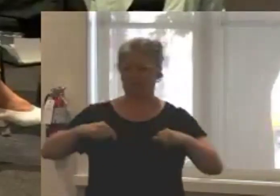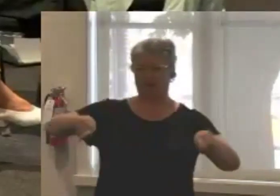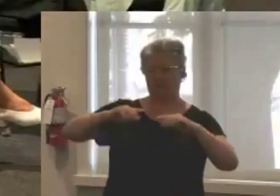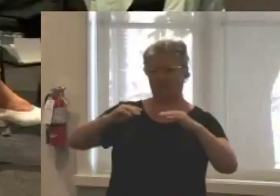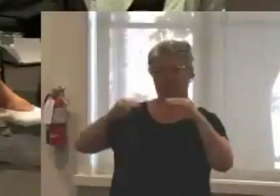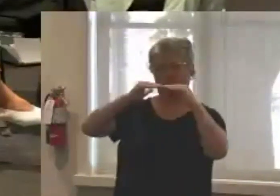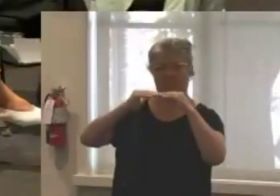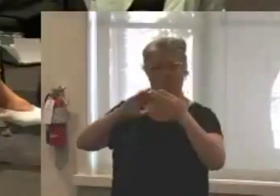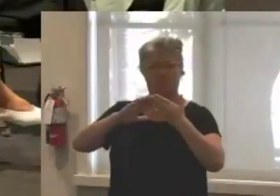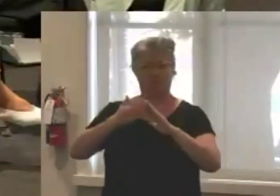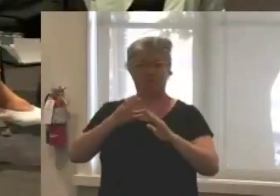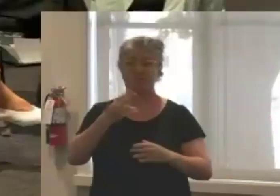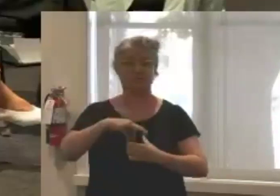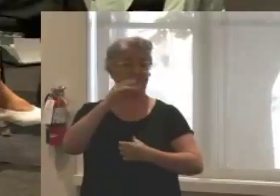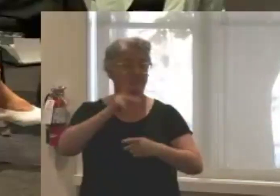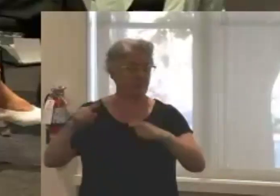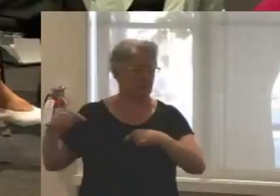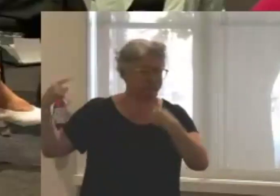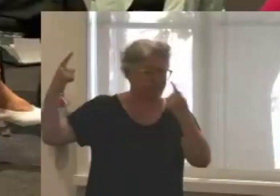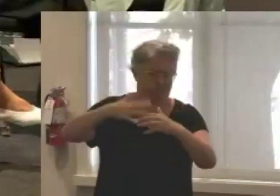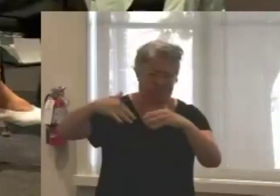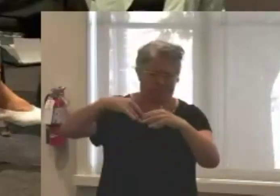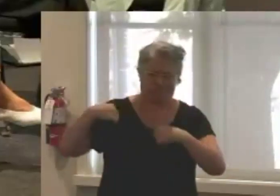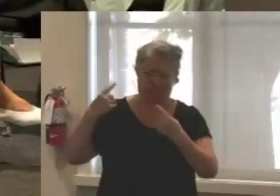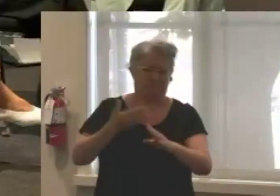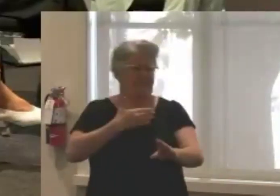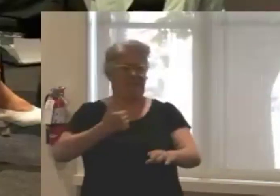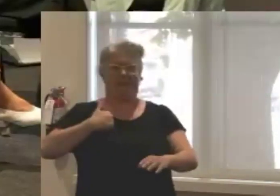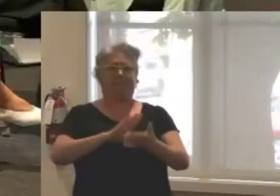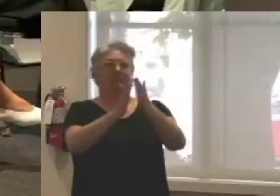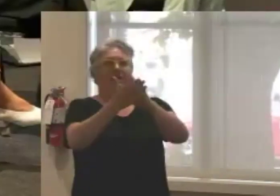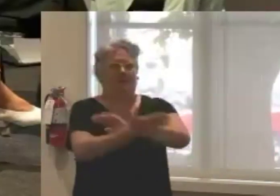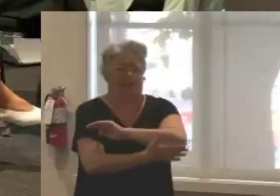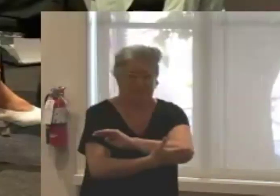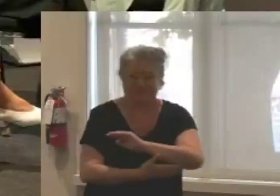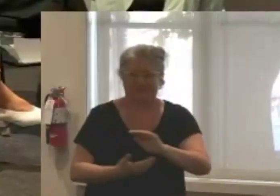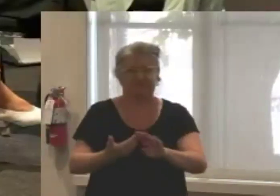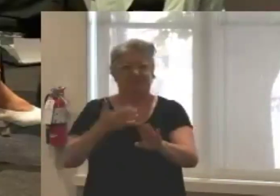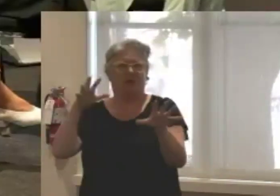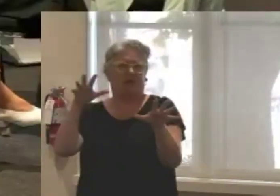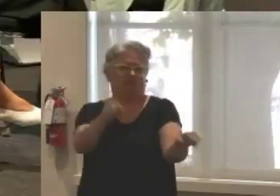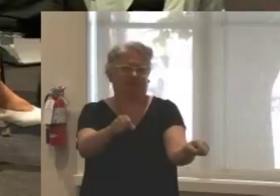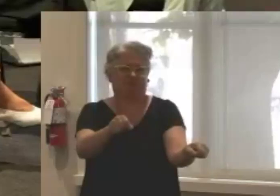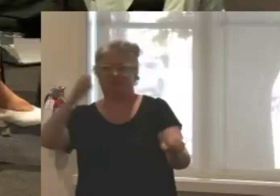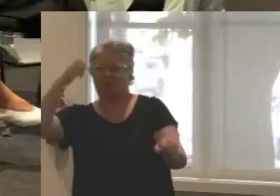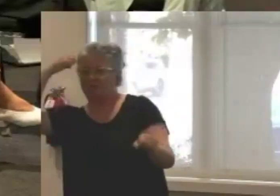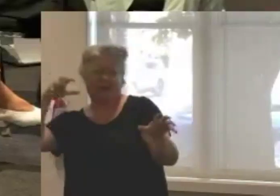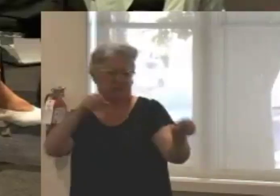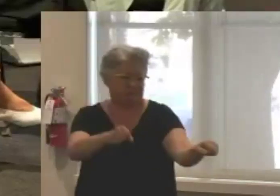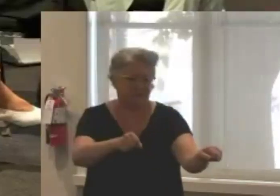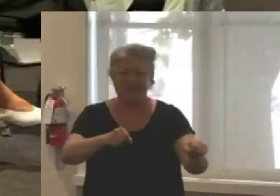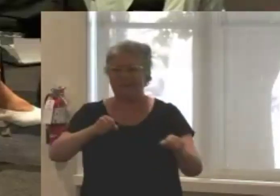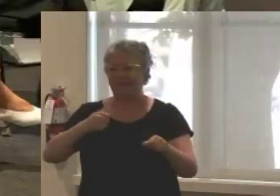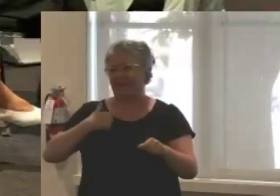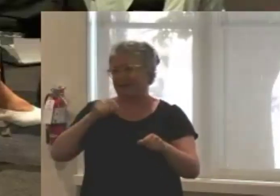two-spirit people have been existing before the creation of Canada, before the creation of colonial Canadian government.